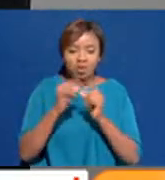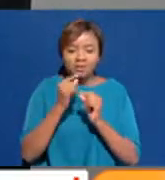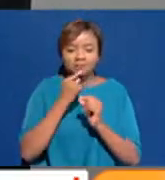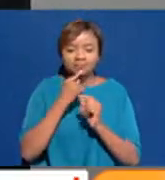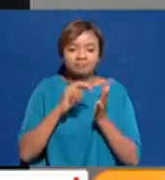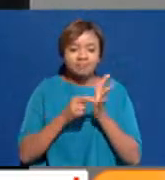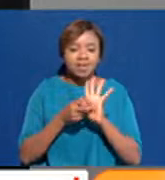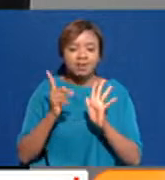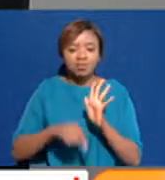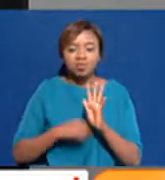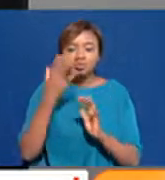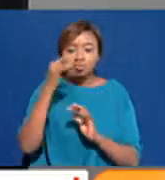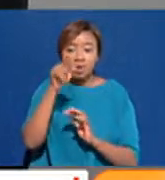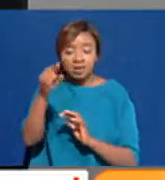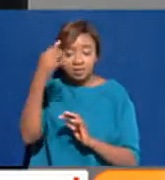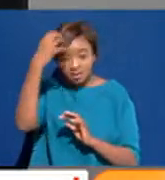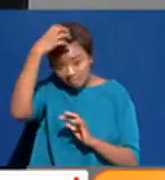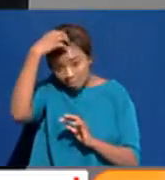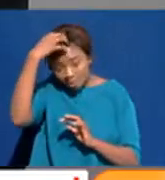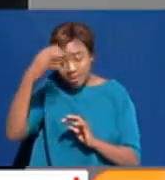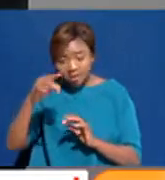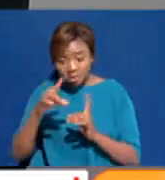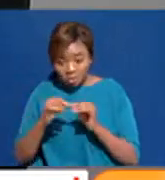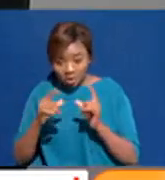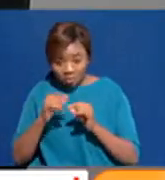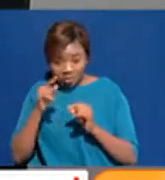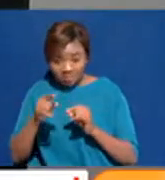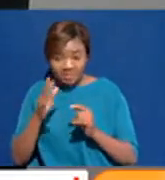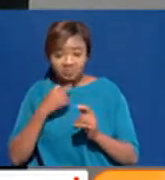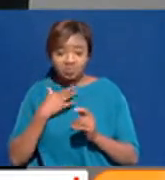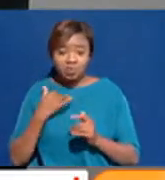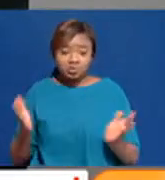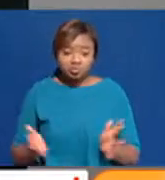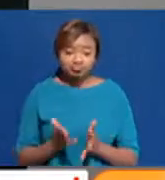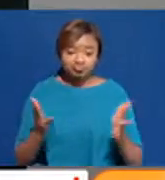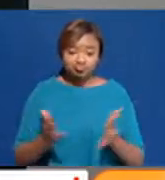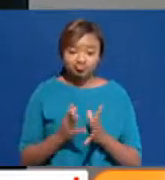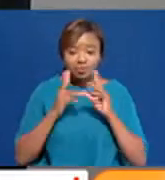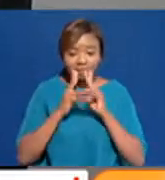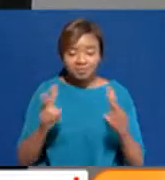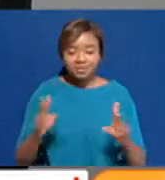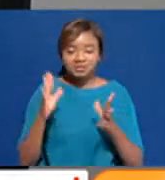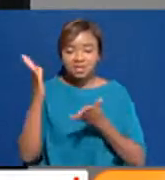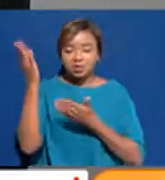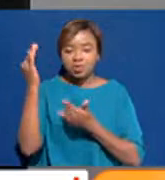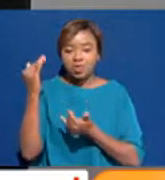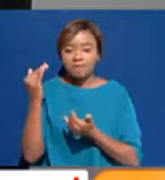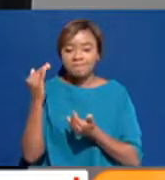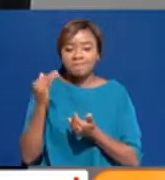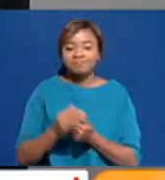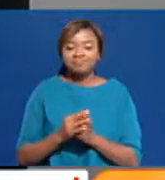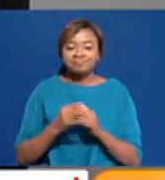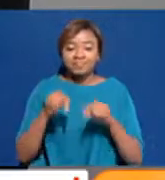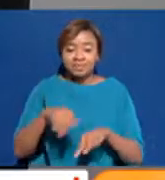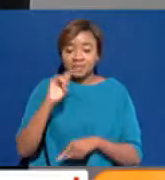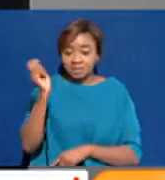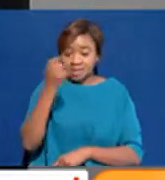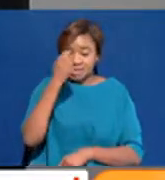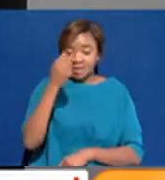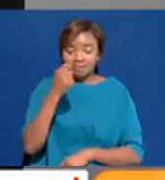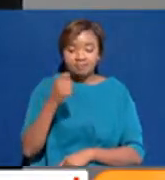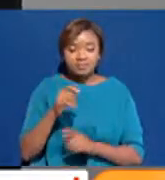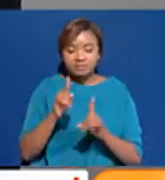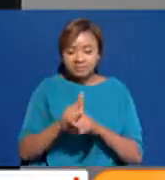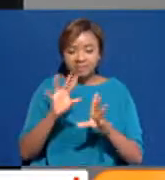and at the same time an apostle of hope. So Africa needs a very strong message, to be awakened with a very strong message of